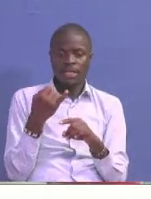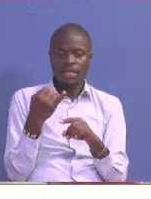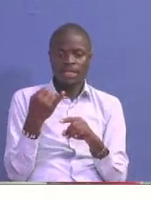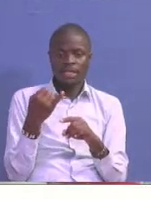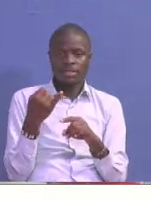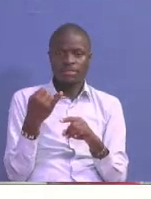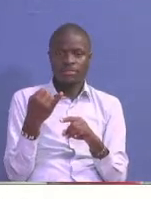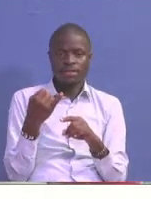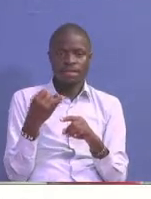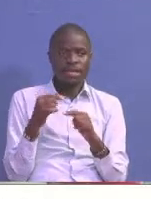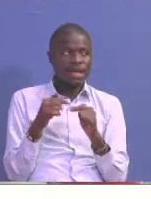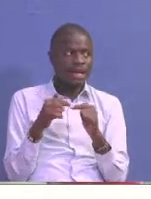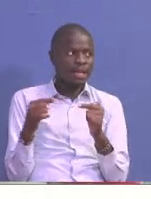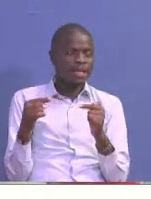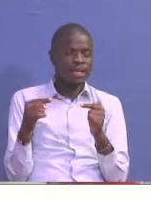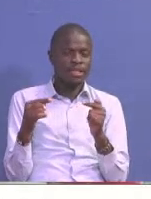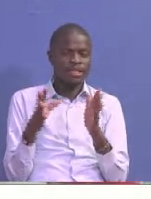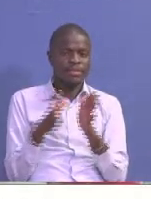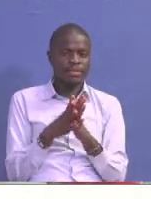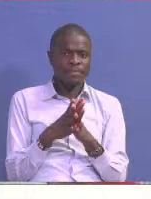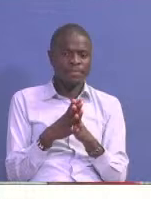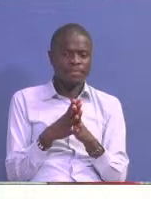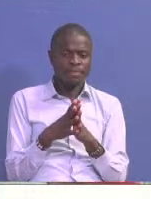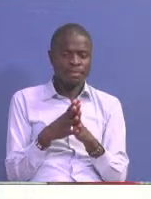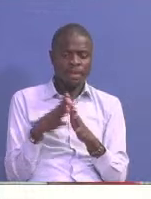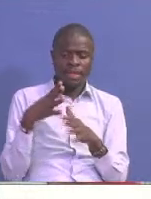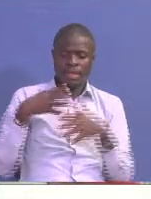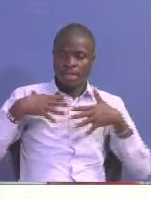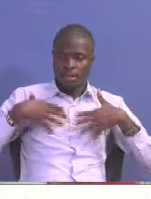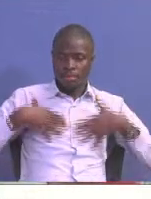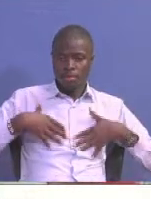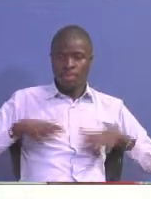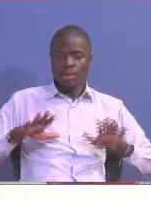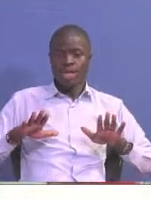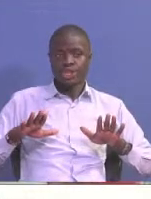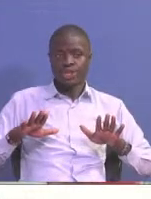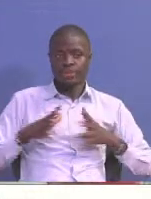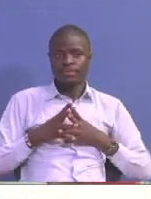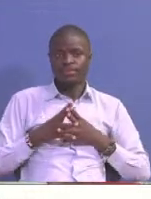weighed against the population.